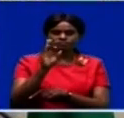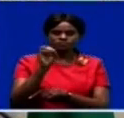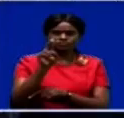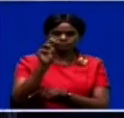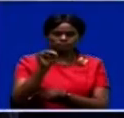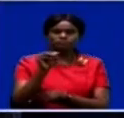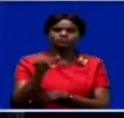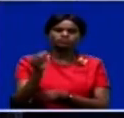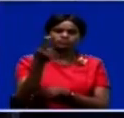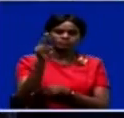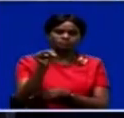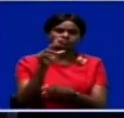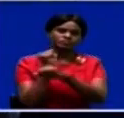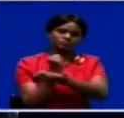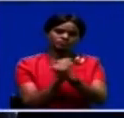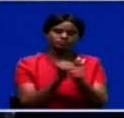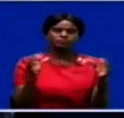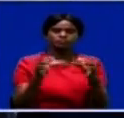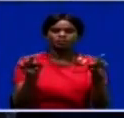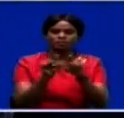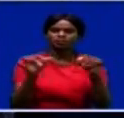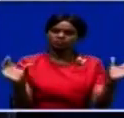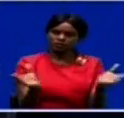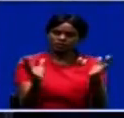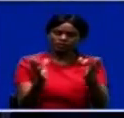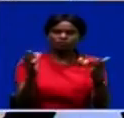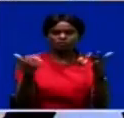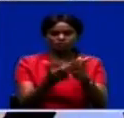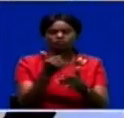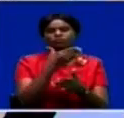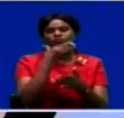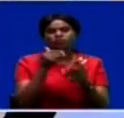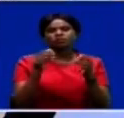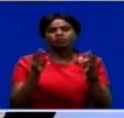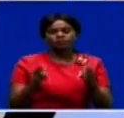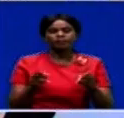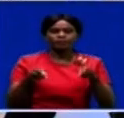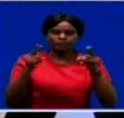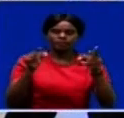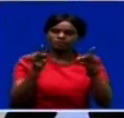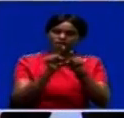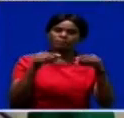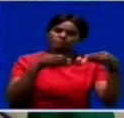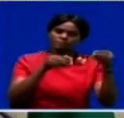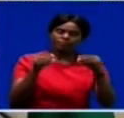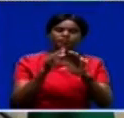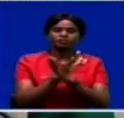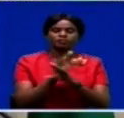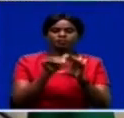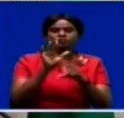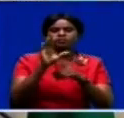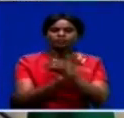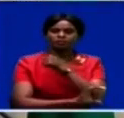Council. President Lungu also encouraged the new high commissioners and ambassadors to market Zambia in their respective countries. We